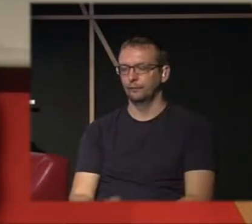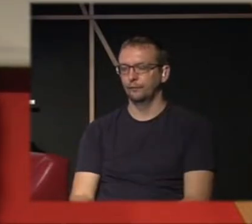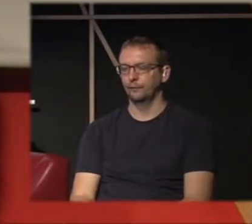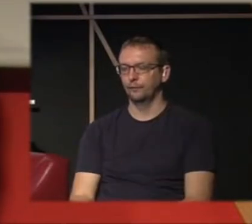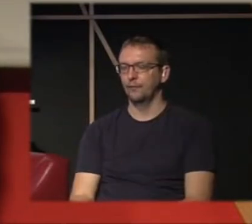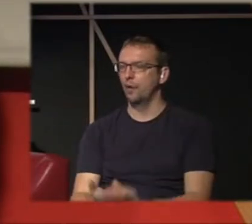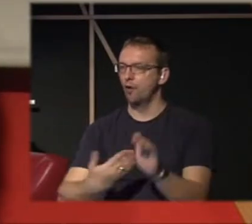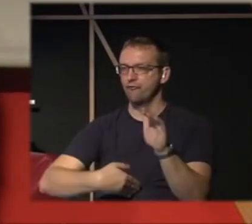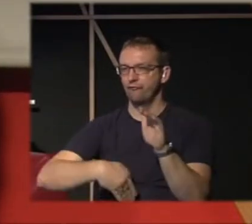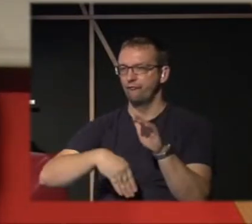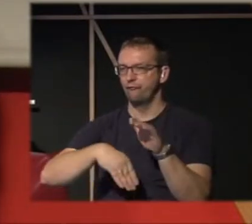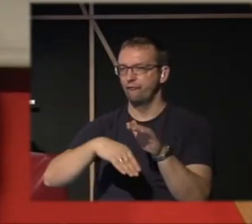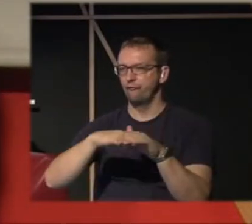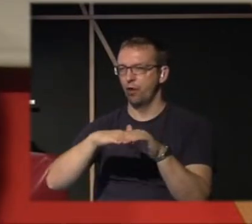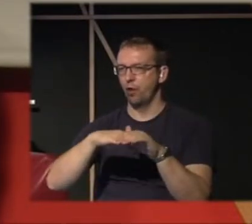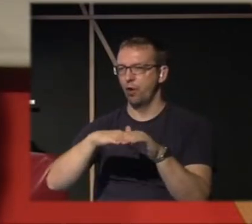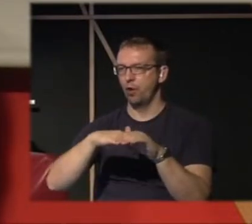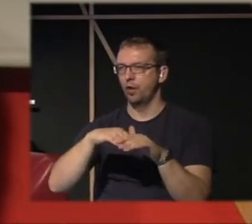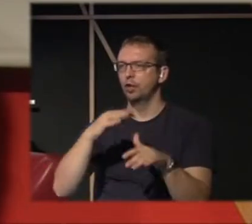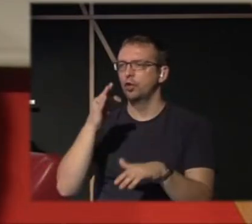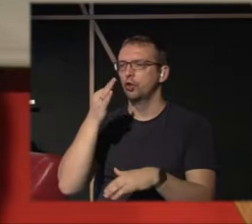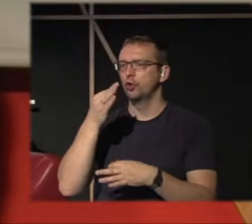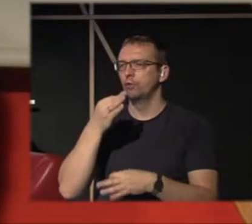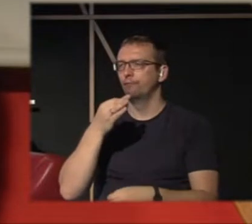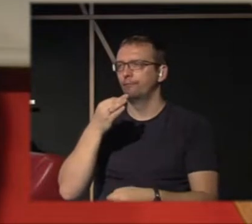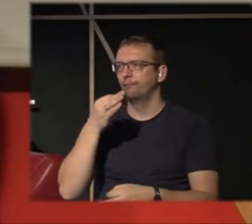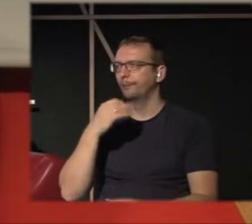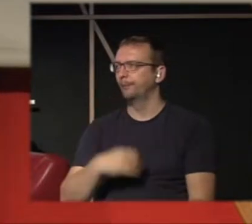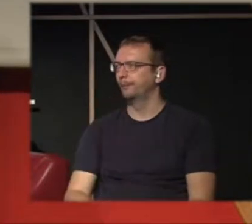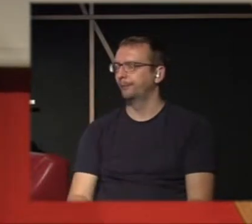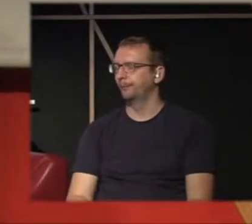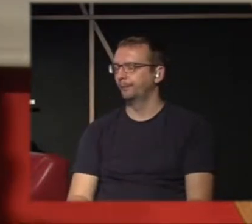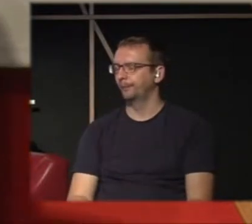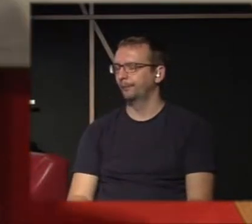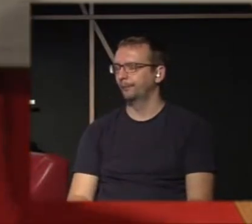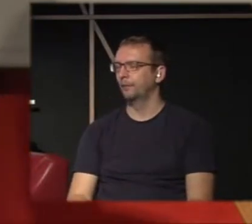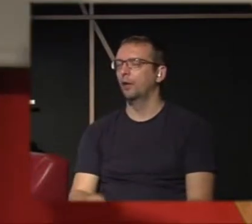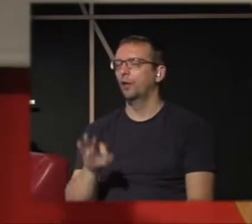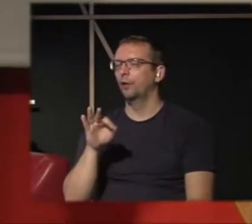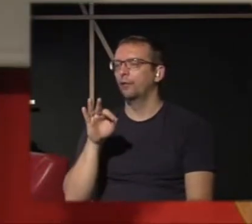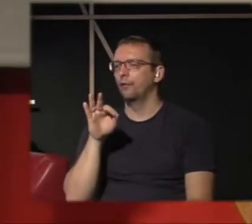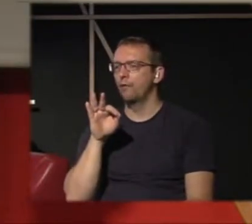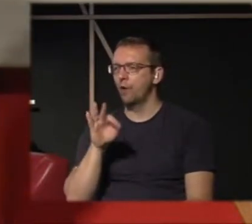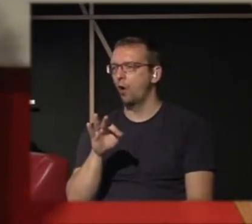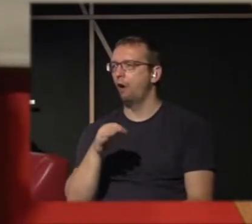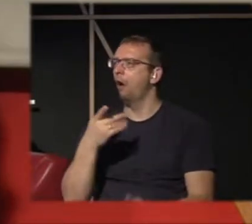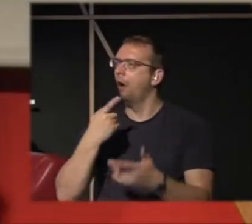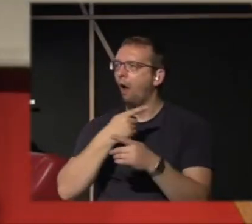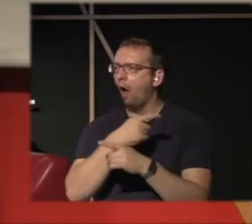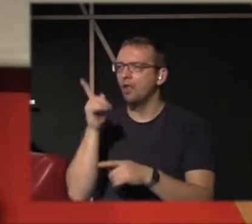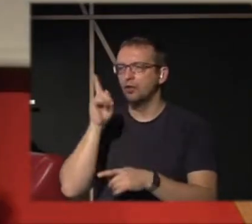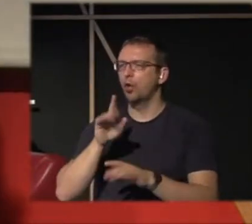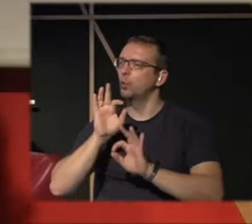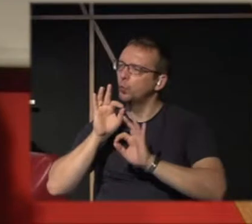The basis for this are the UEFA CAFE Good Practice Guidelines. These guidelines are an integrated part